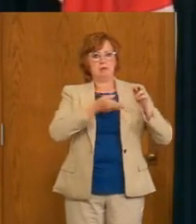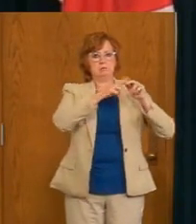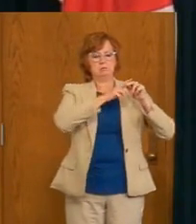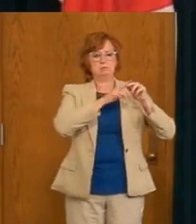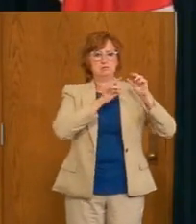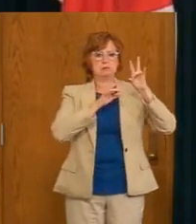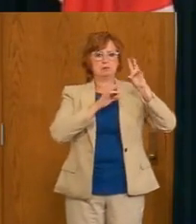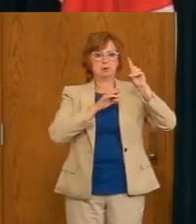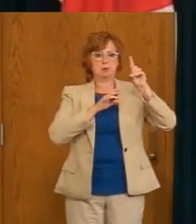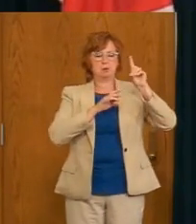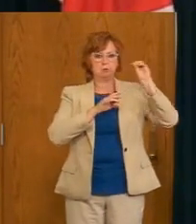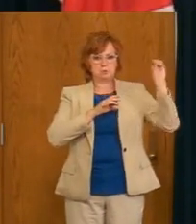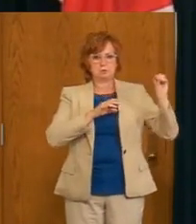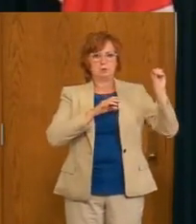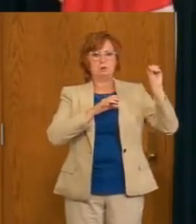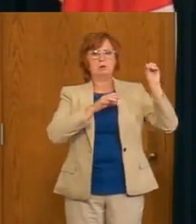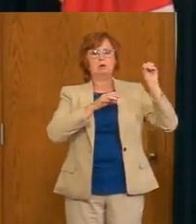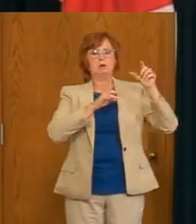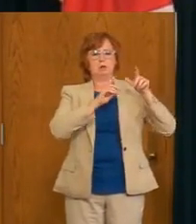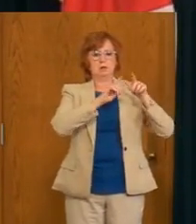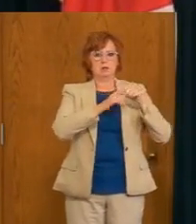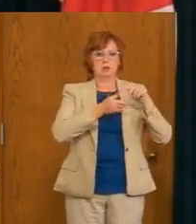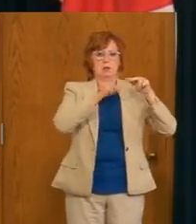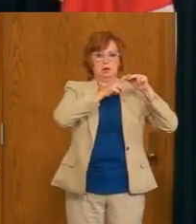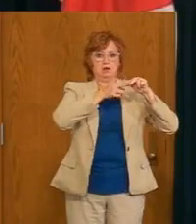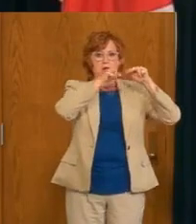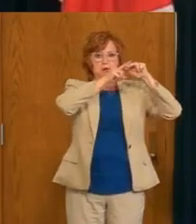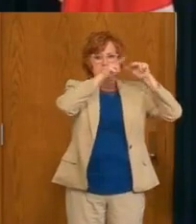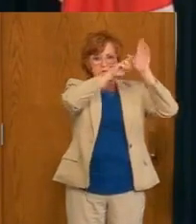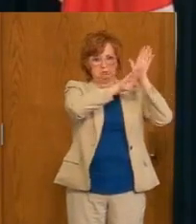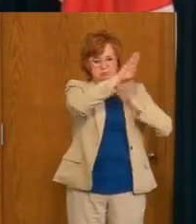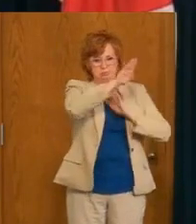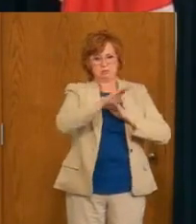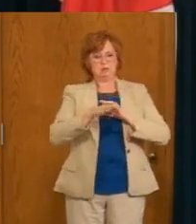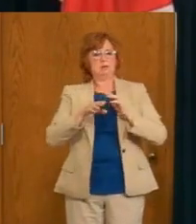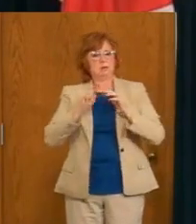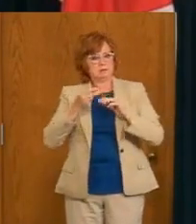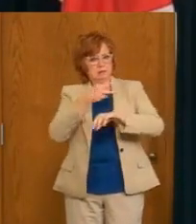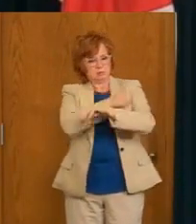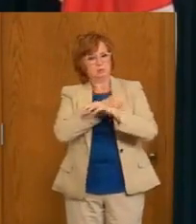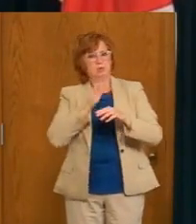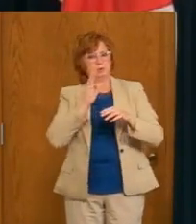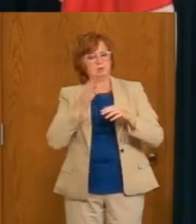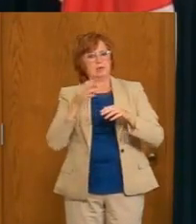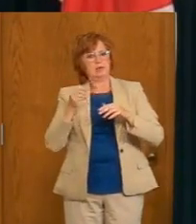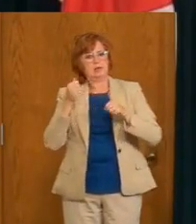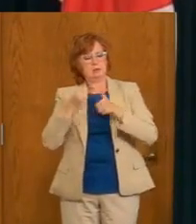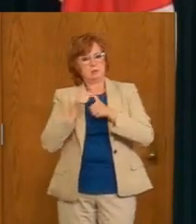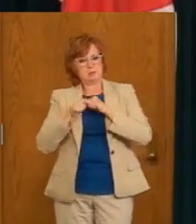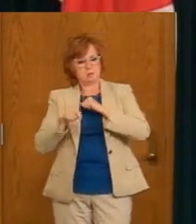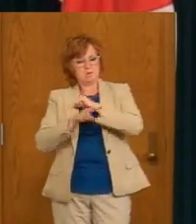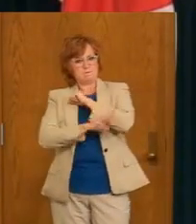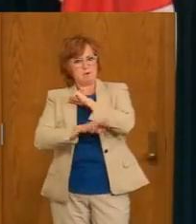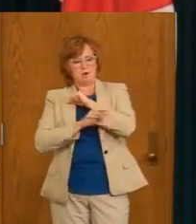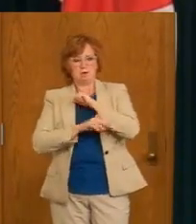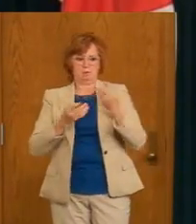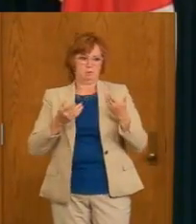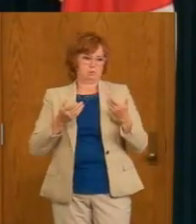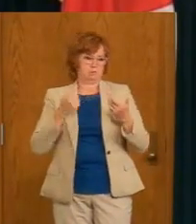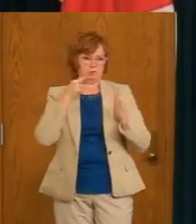second doses, and that obviously is essential. The 71% who've had first doses, we hope that we can, we're at 50% second